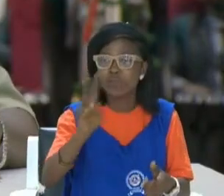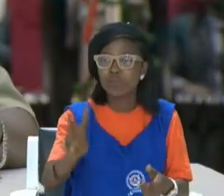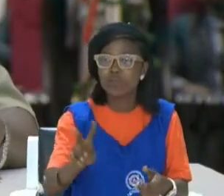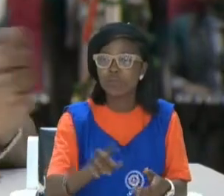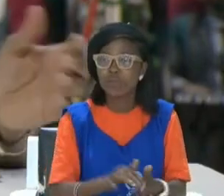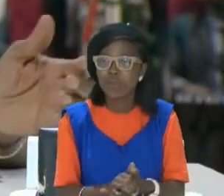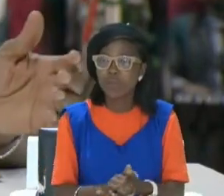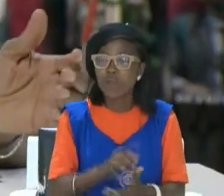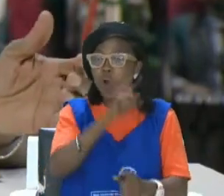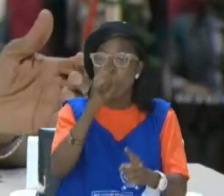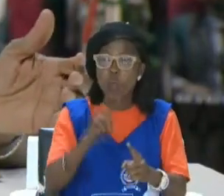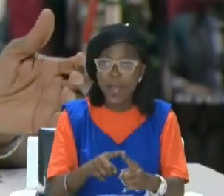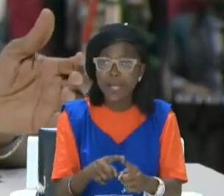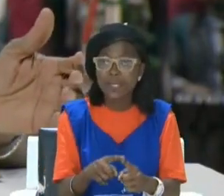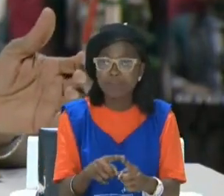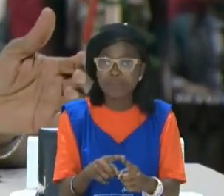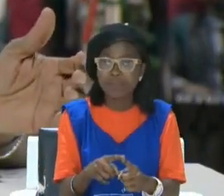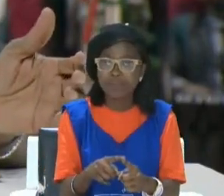52, when